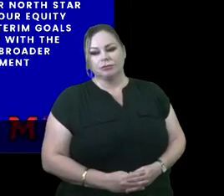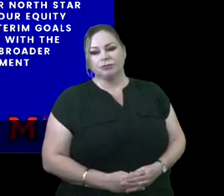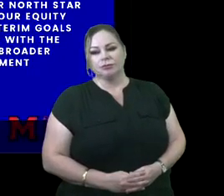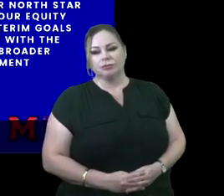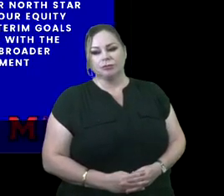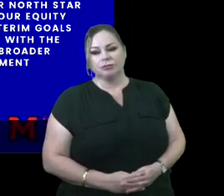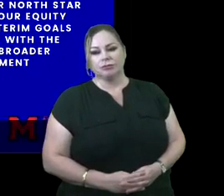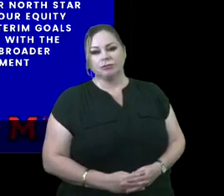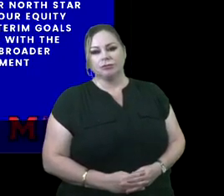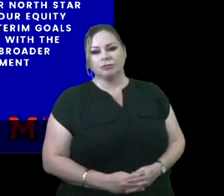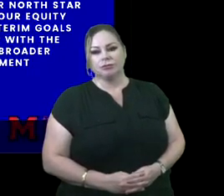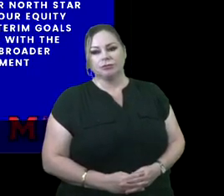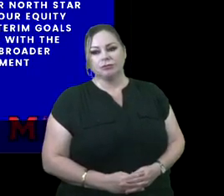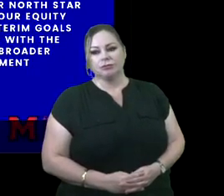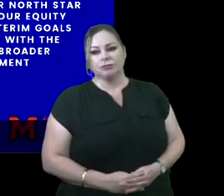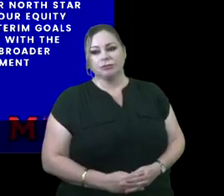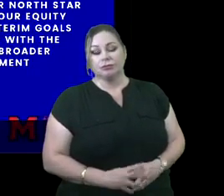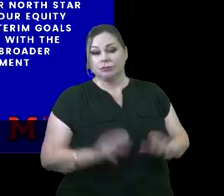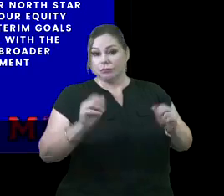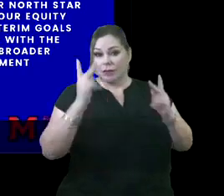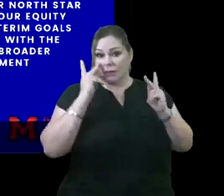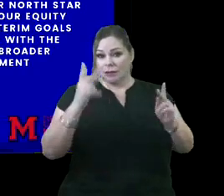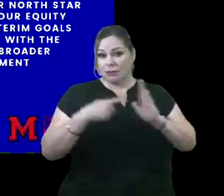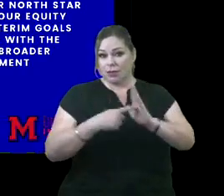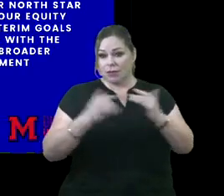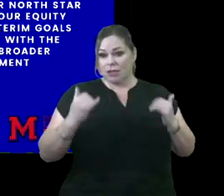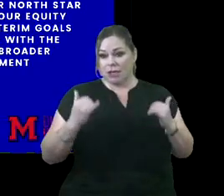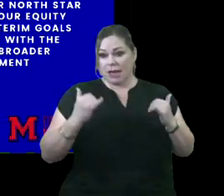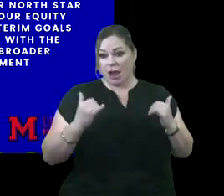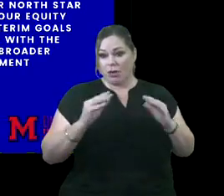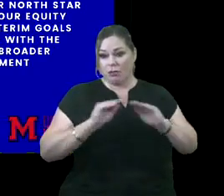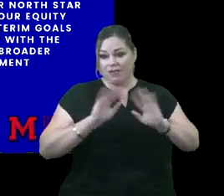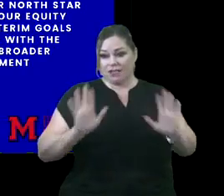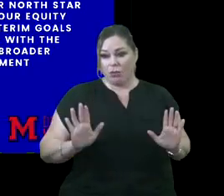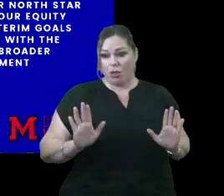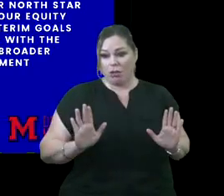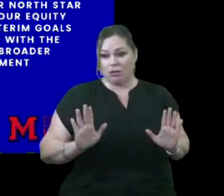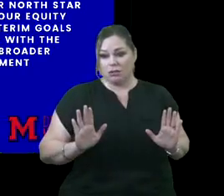This work. Can you let me know in the chat if you're able to see the presentation now if it's visible.